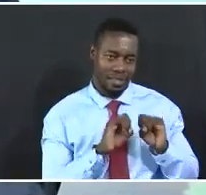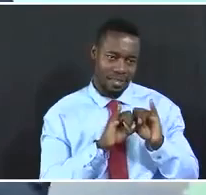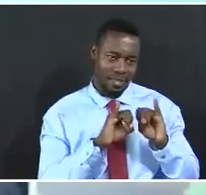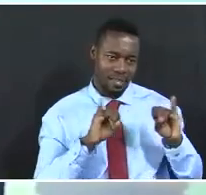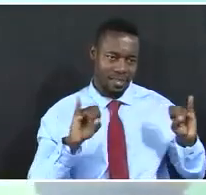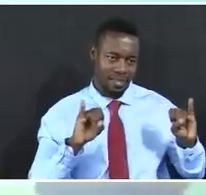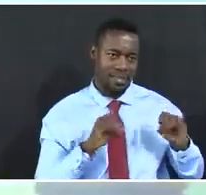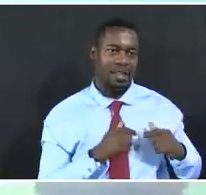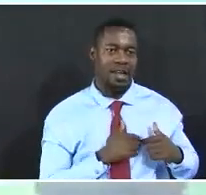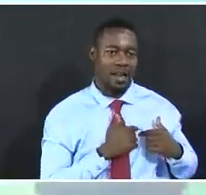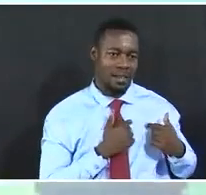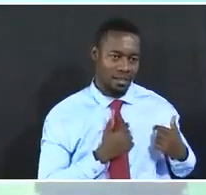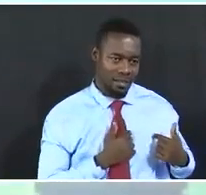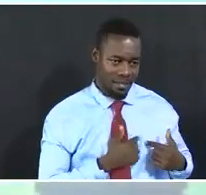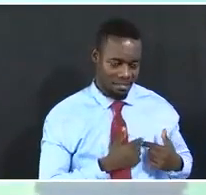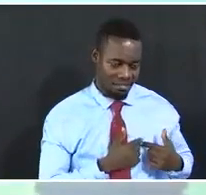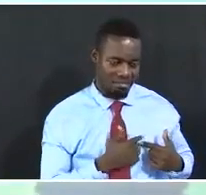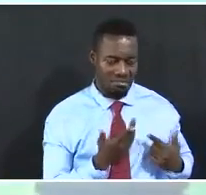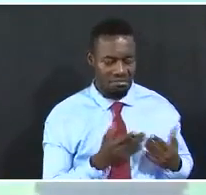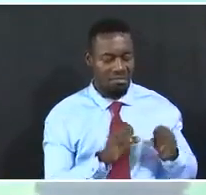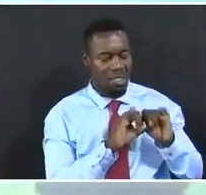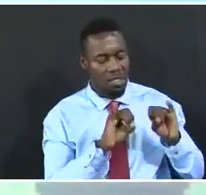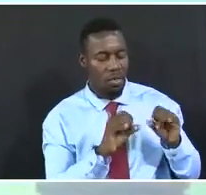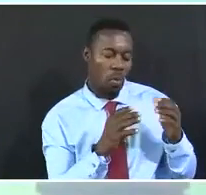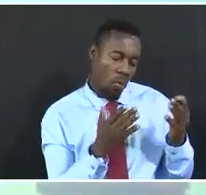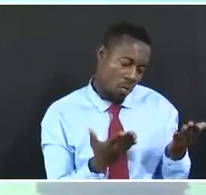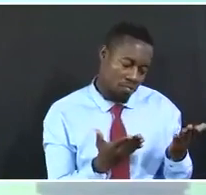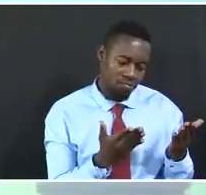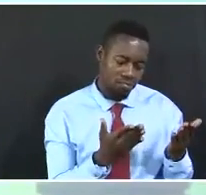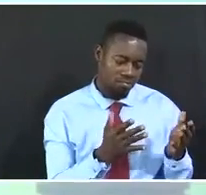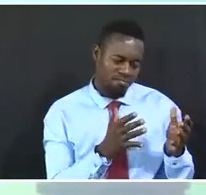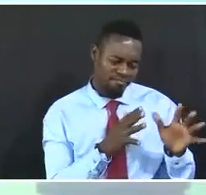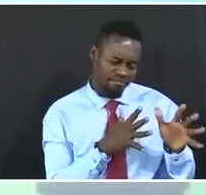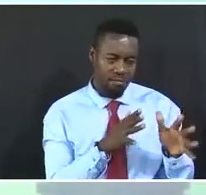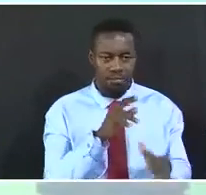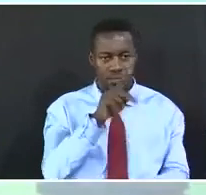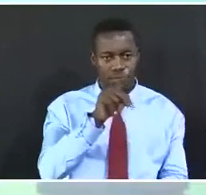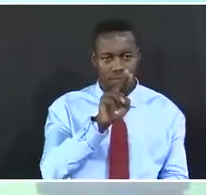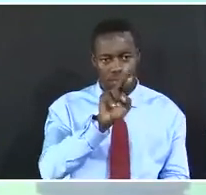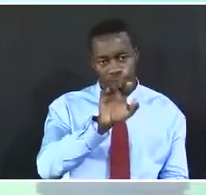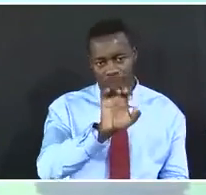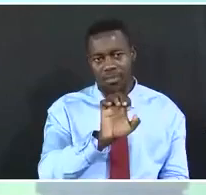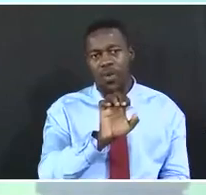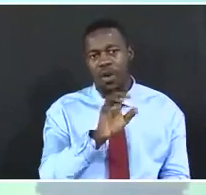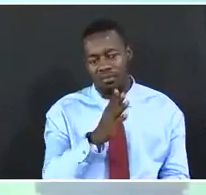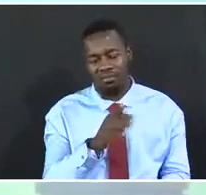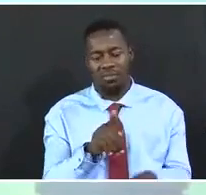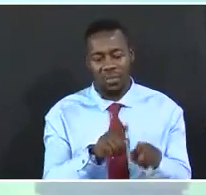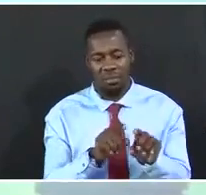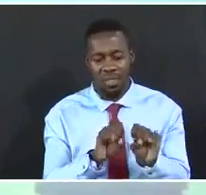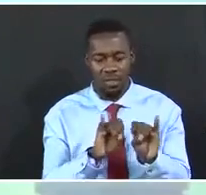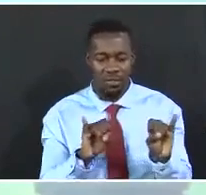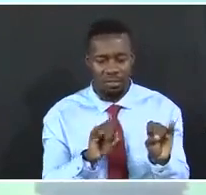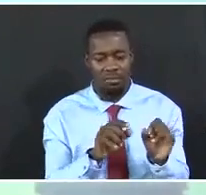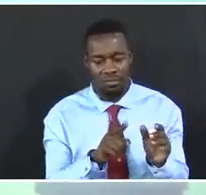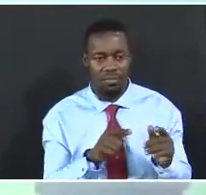This speaks of a man or a woman who is pure in their intention.